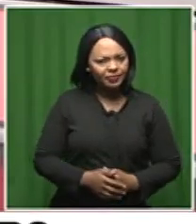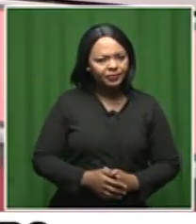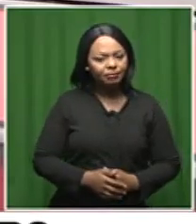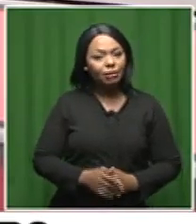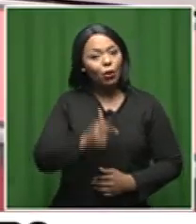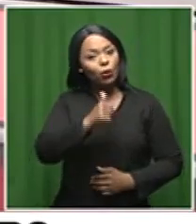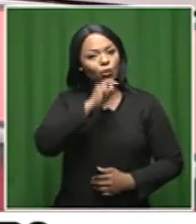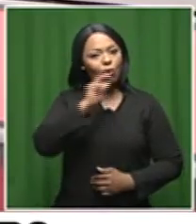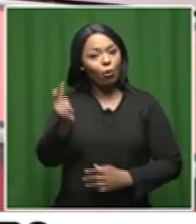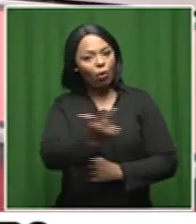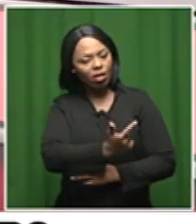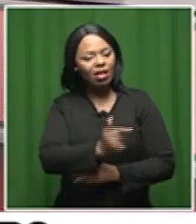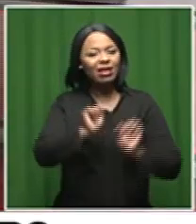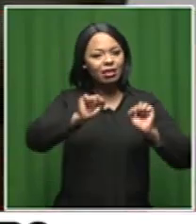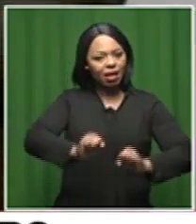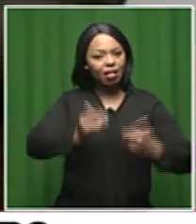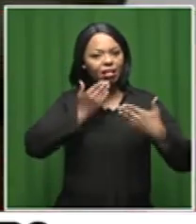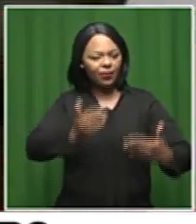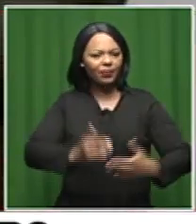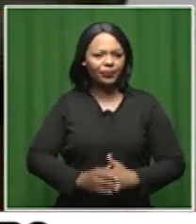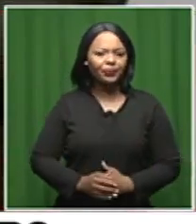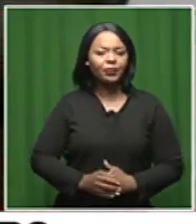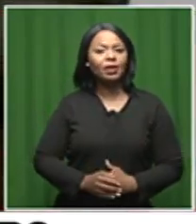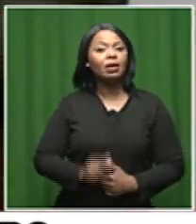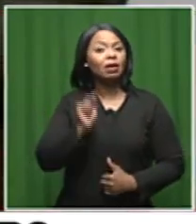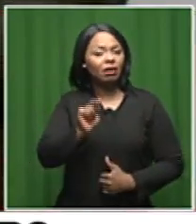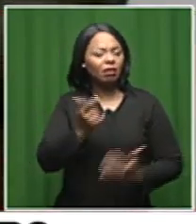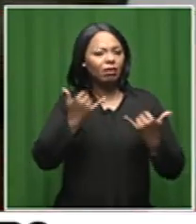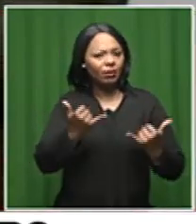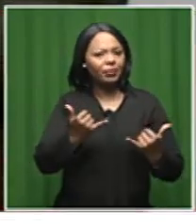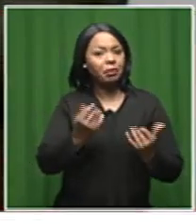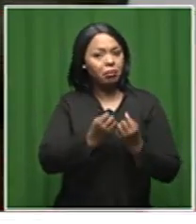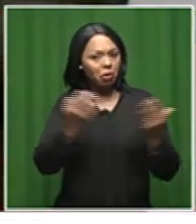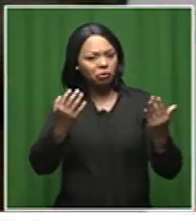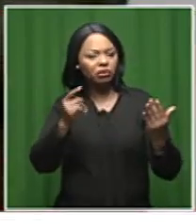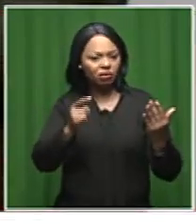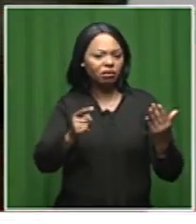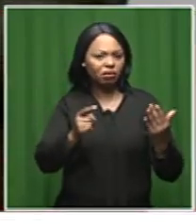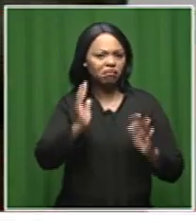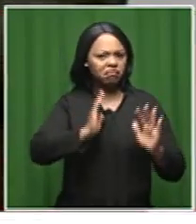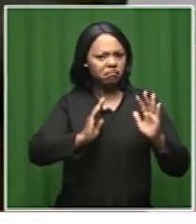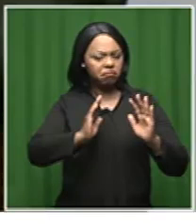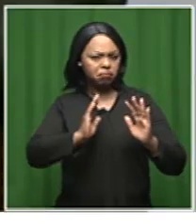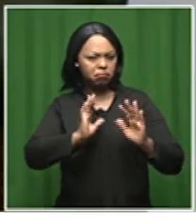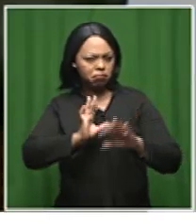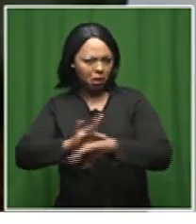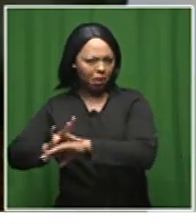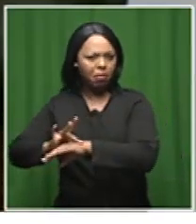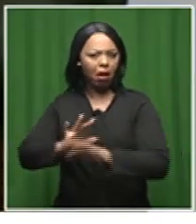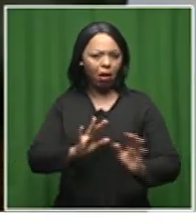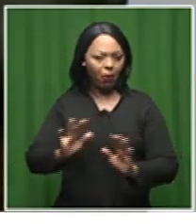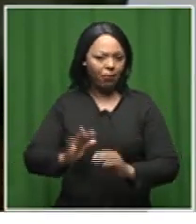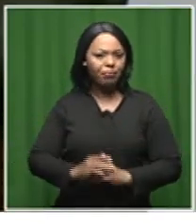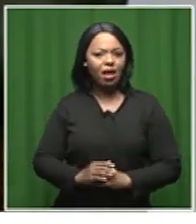Good morning to everybody. Yes, thank you. So, like in most malignancies, what occurs is that one of the